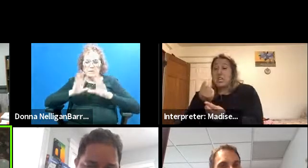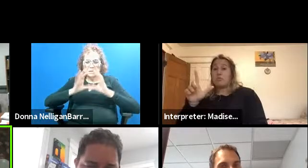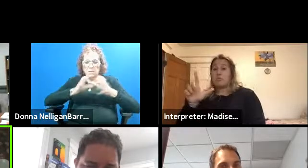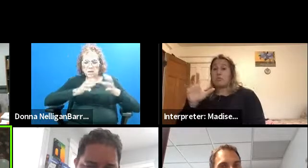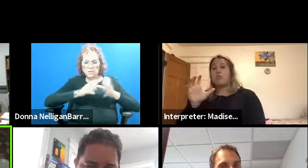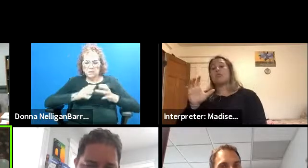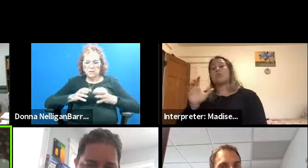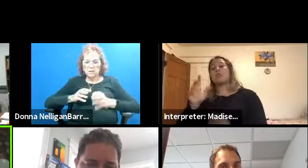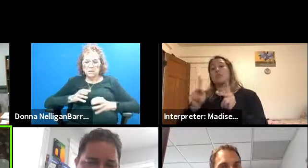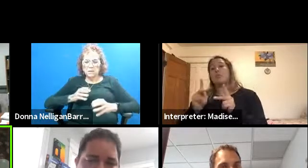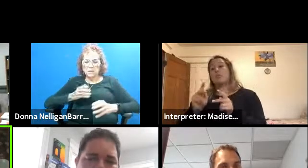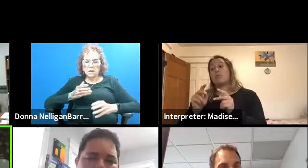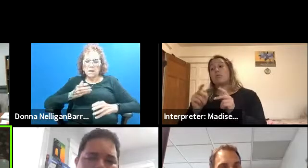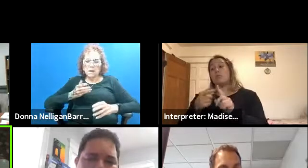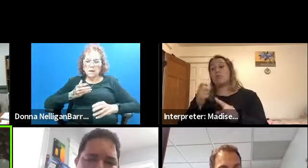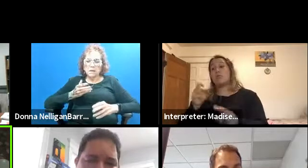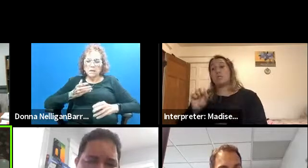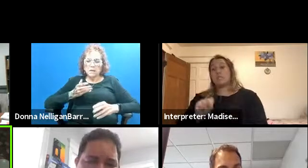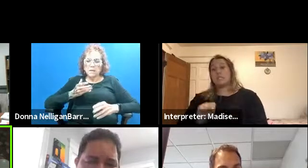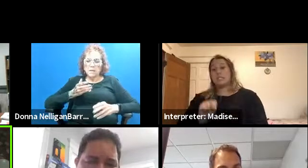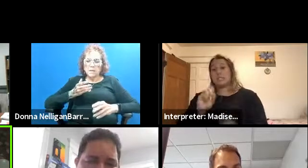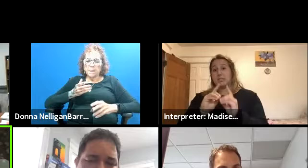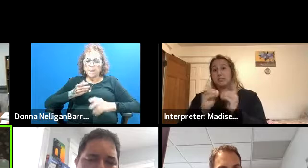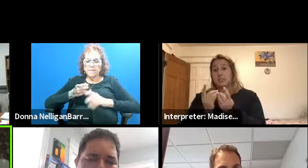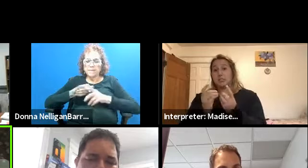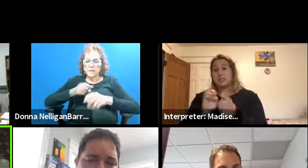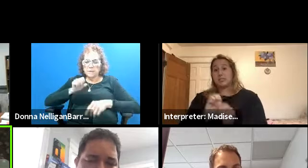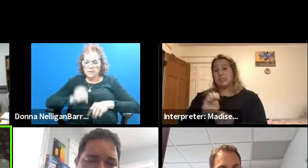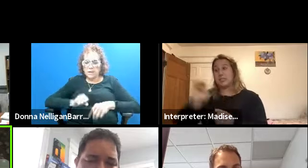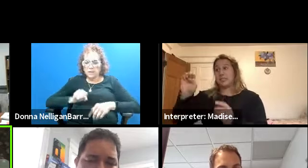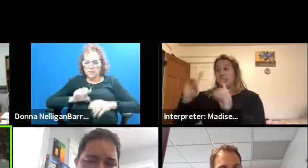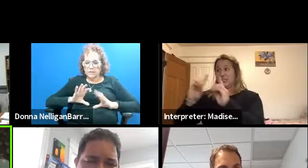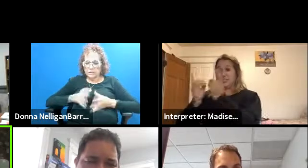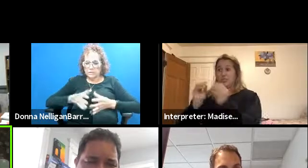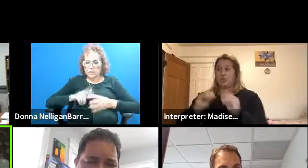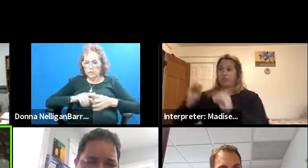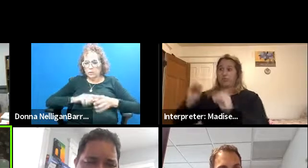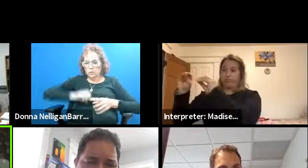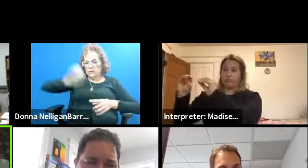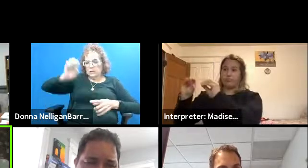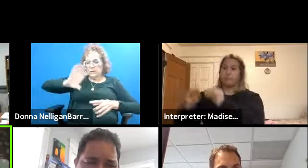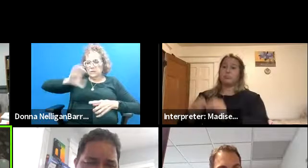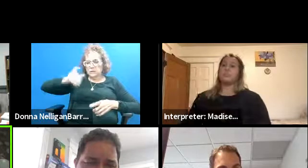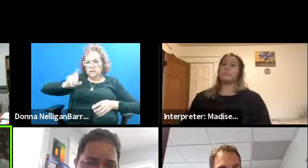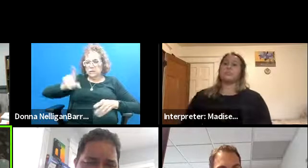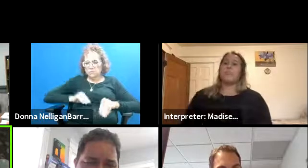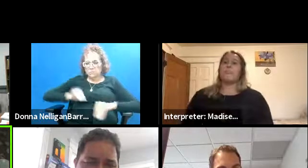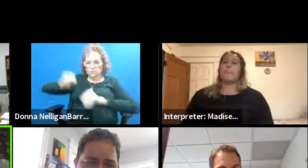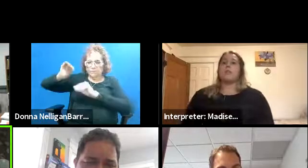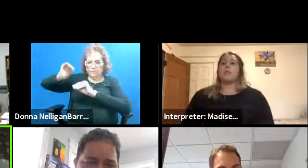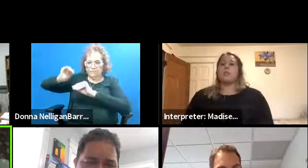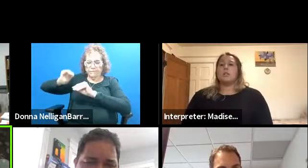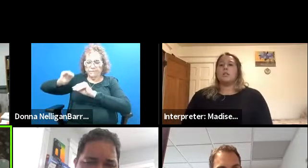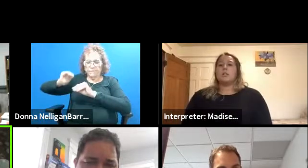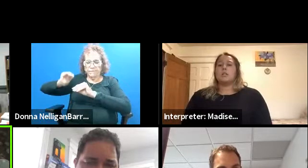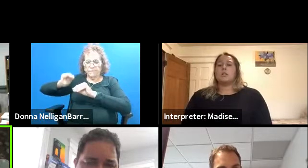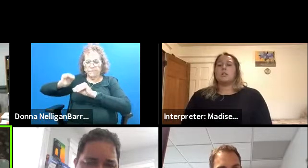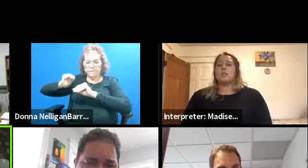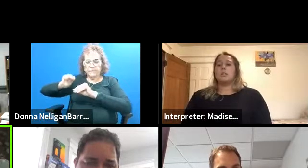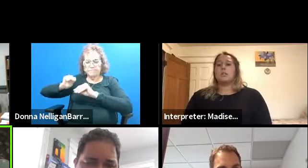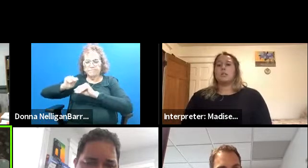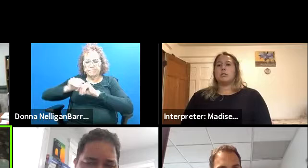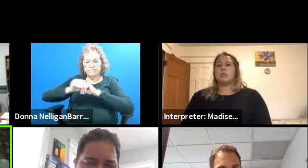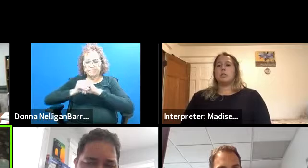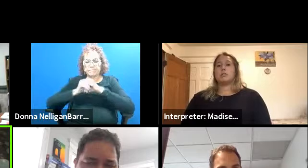South District. That's my guess as to how it'll turn out, which is why typically the changes have taken place sometimes